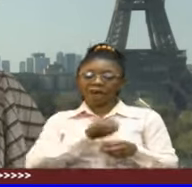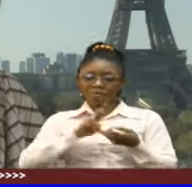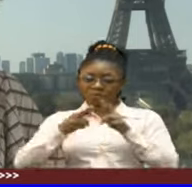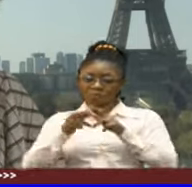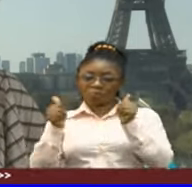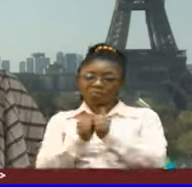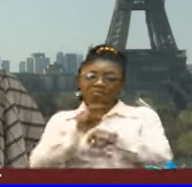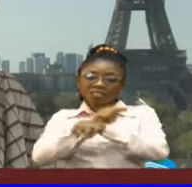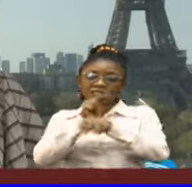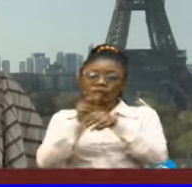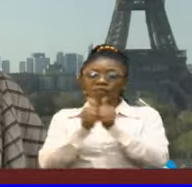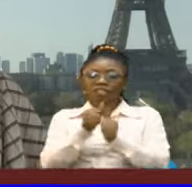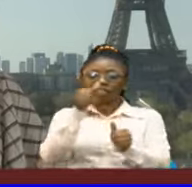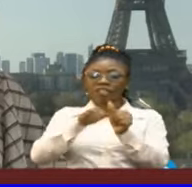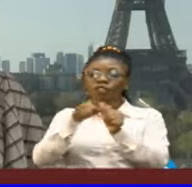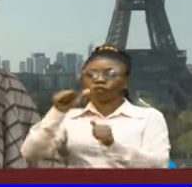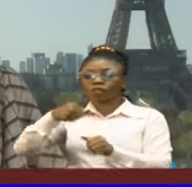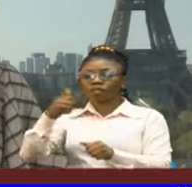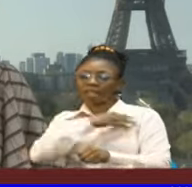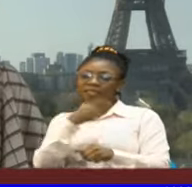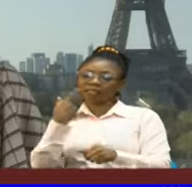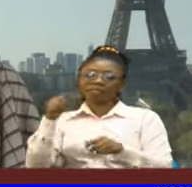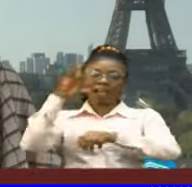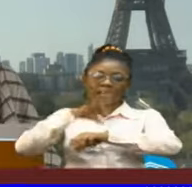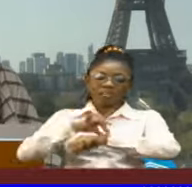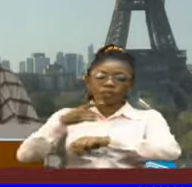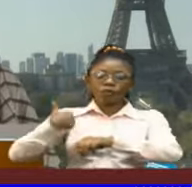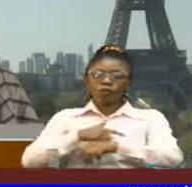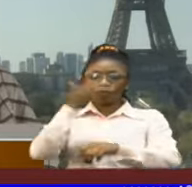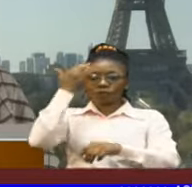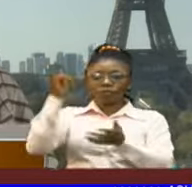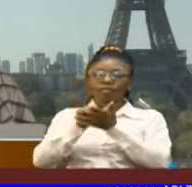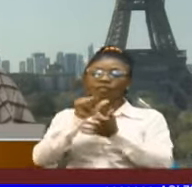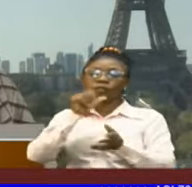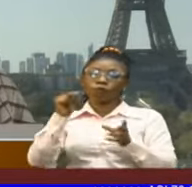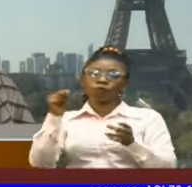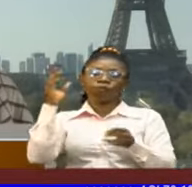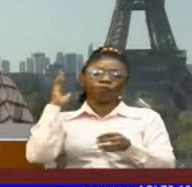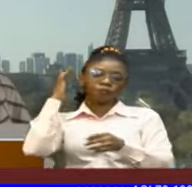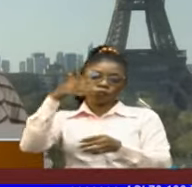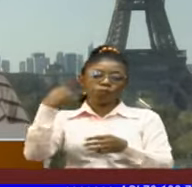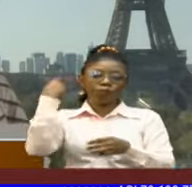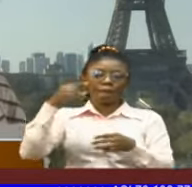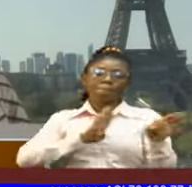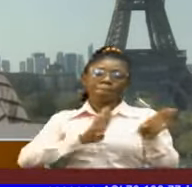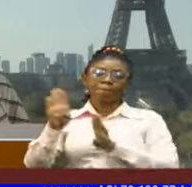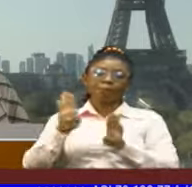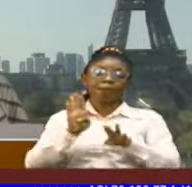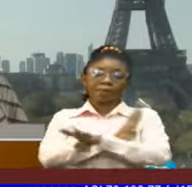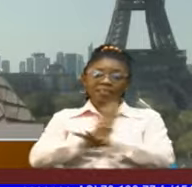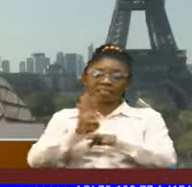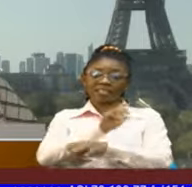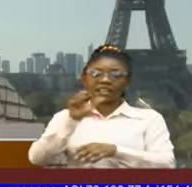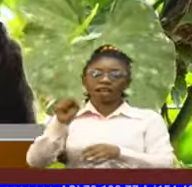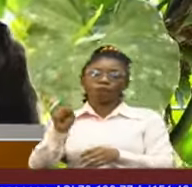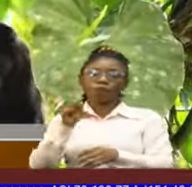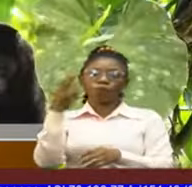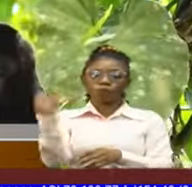with each other, and with the earth. We know that there is no future for business as usual. We need a new normal for